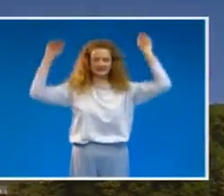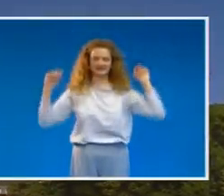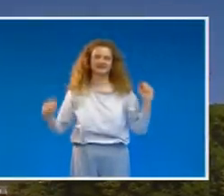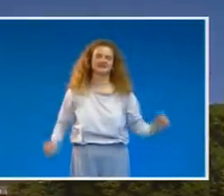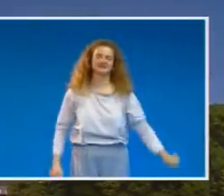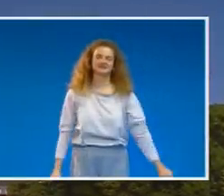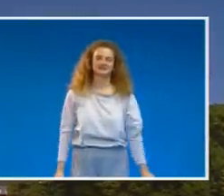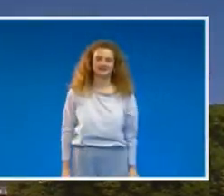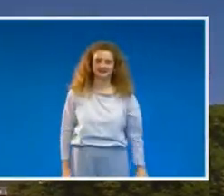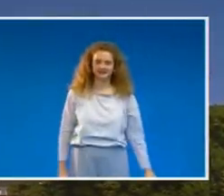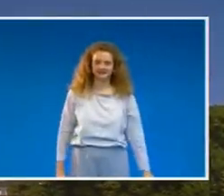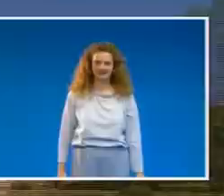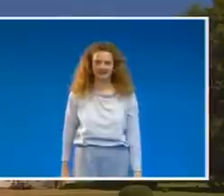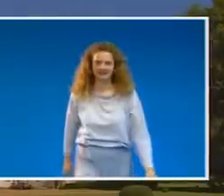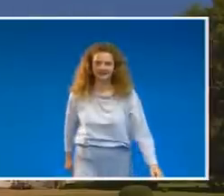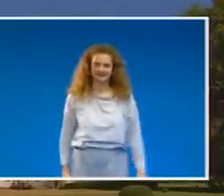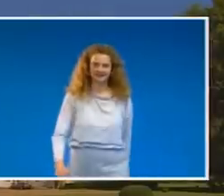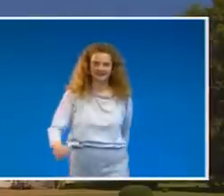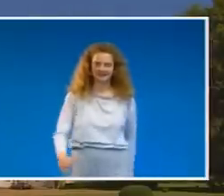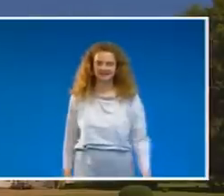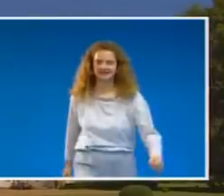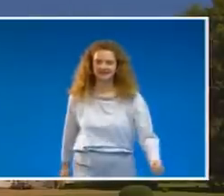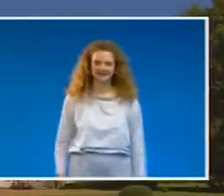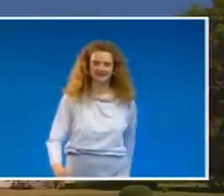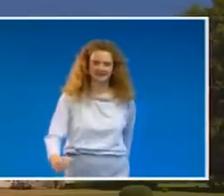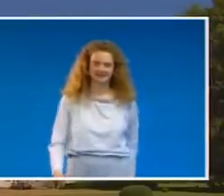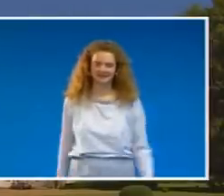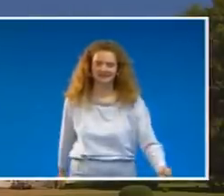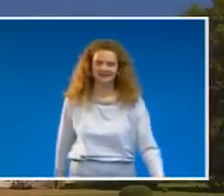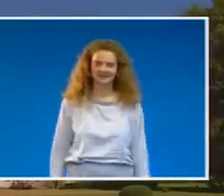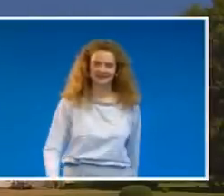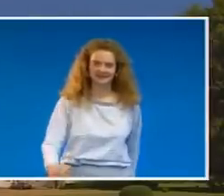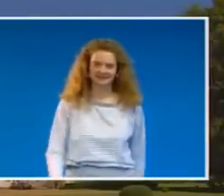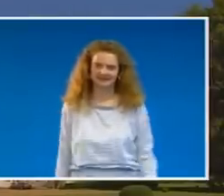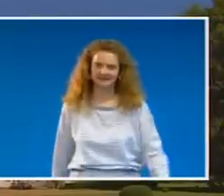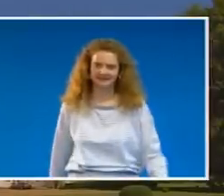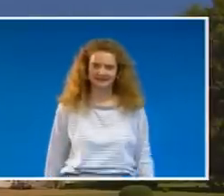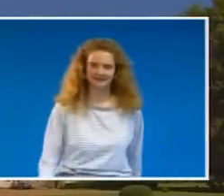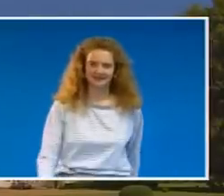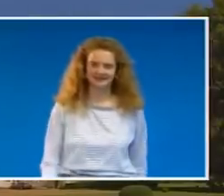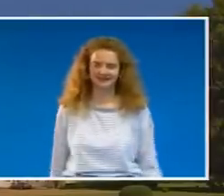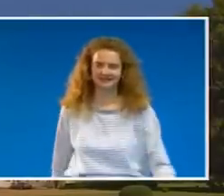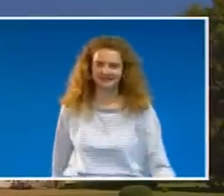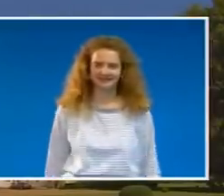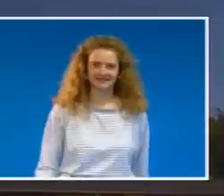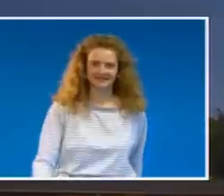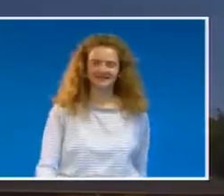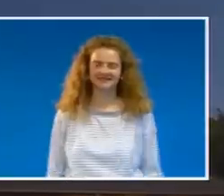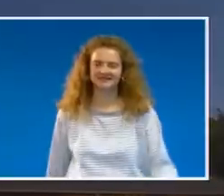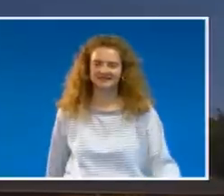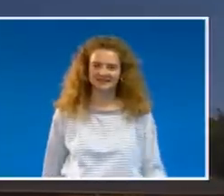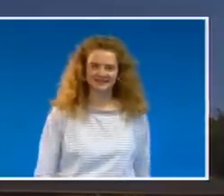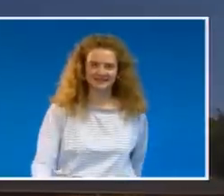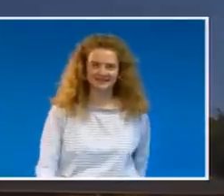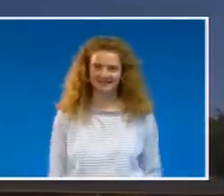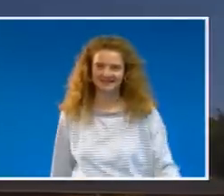together as children like to do. We all stamp feet together, we all stamp feet together, we all stamp